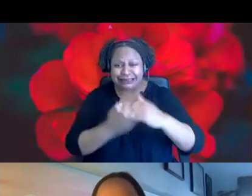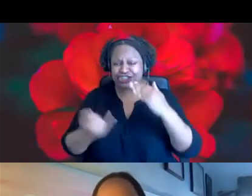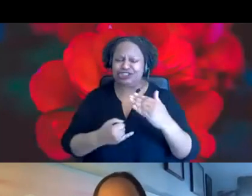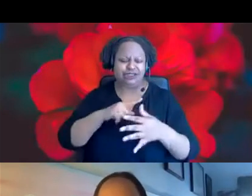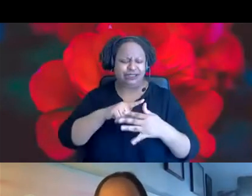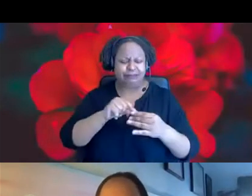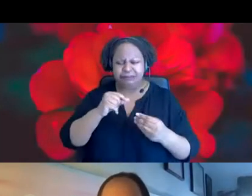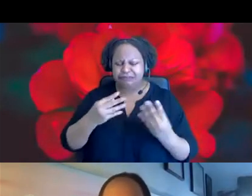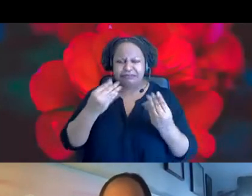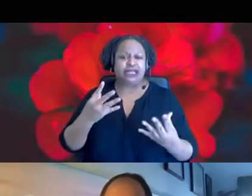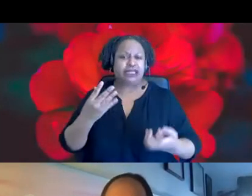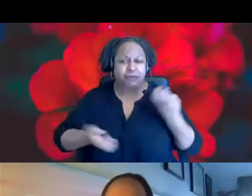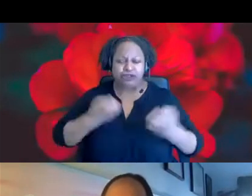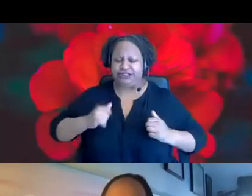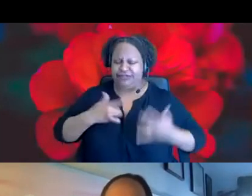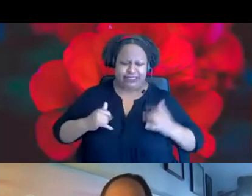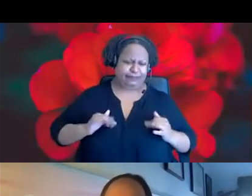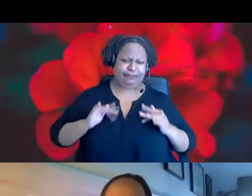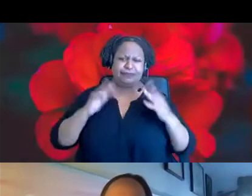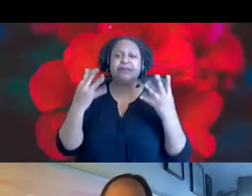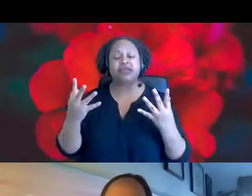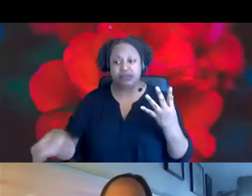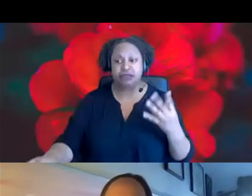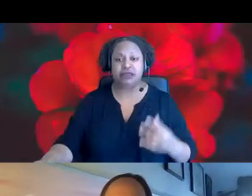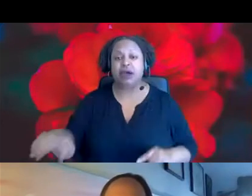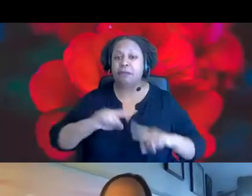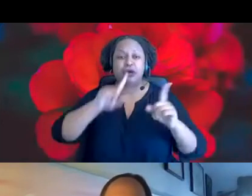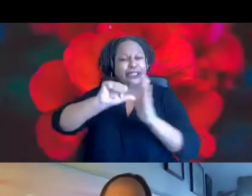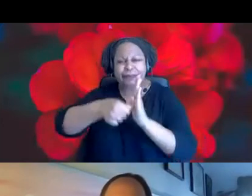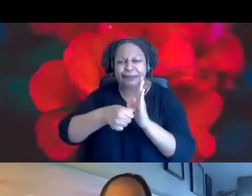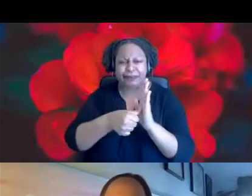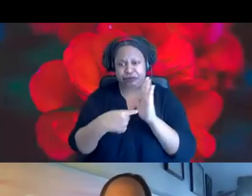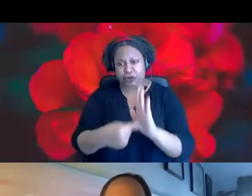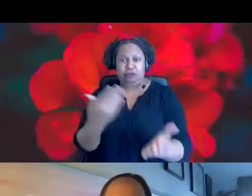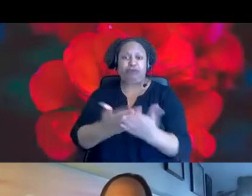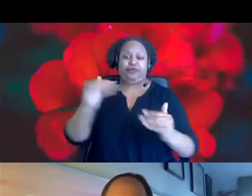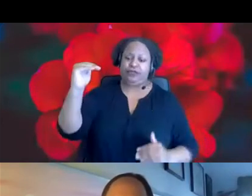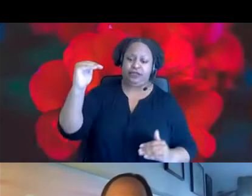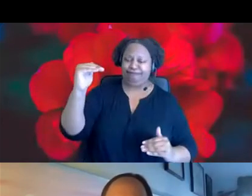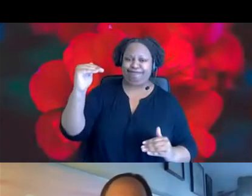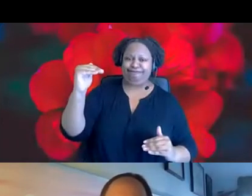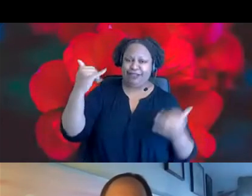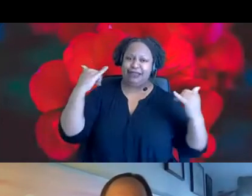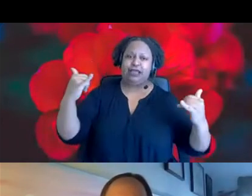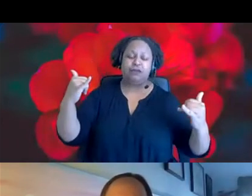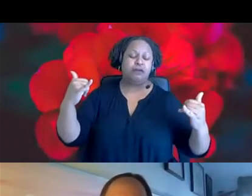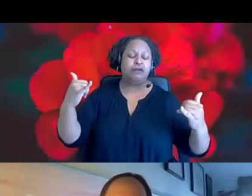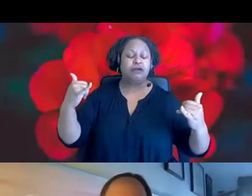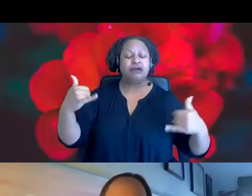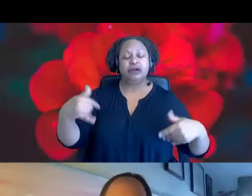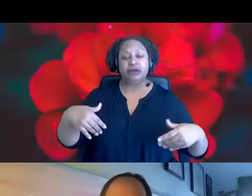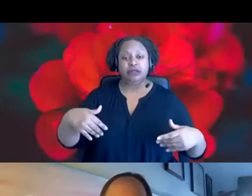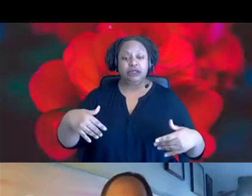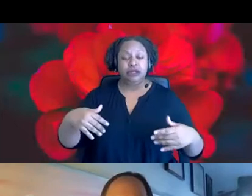feelings, and primarily it really highlighted inequities. And so from a very early on in the pandemic, there was a